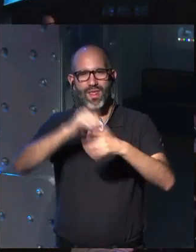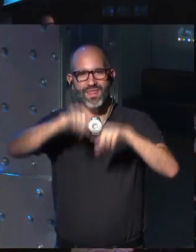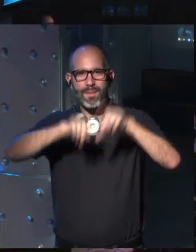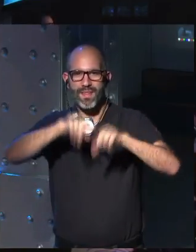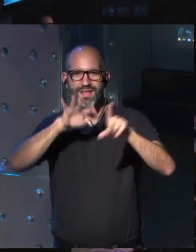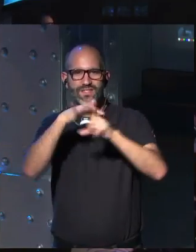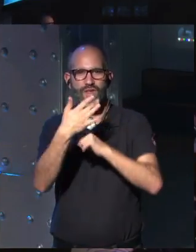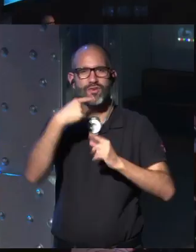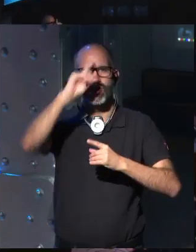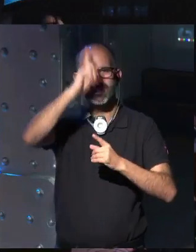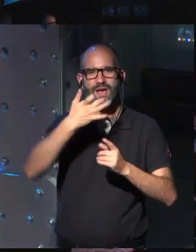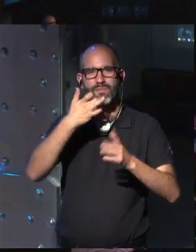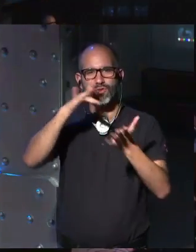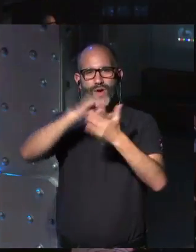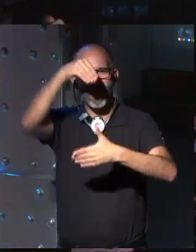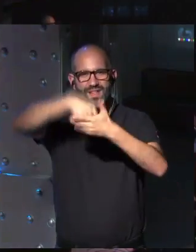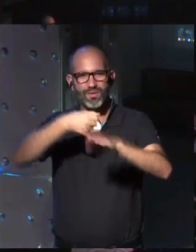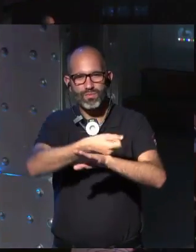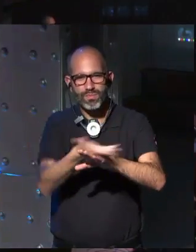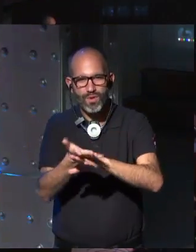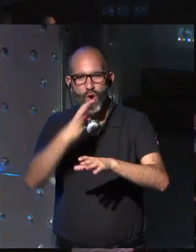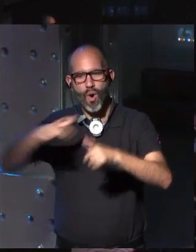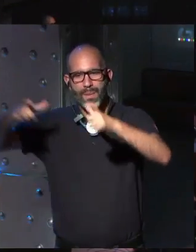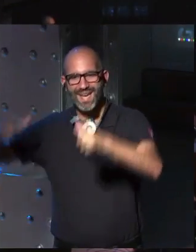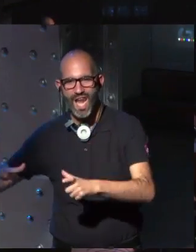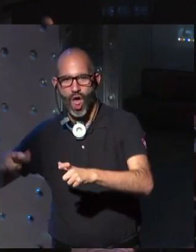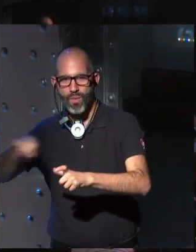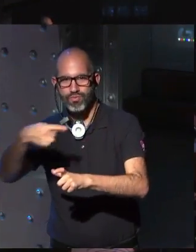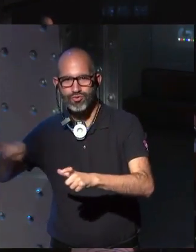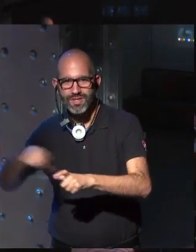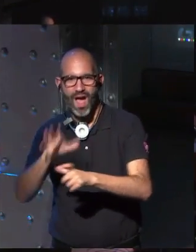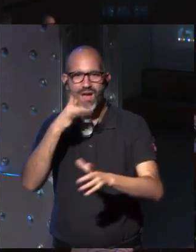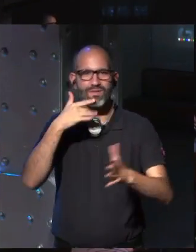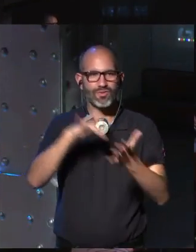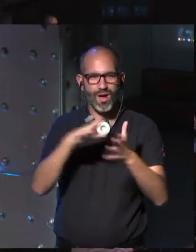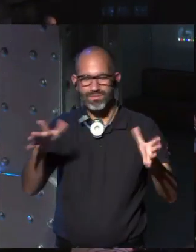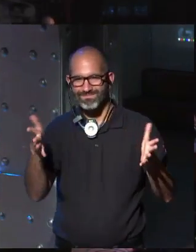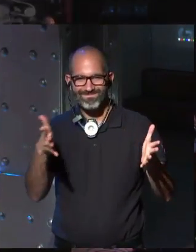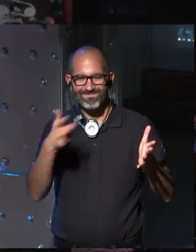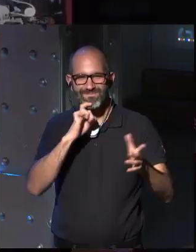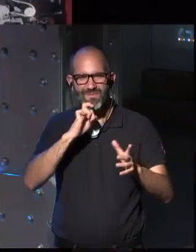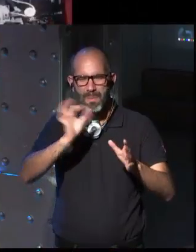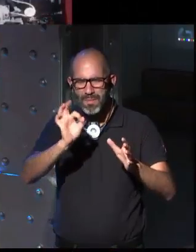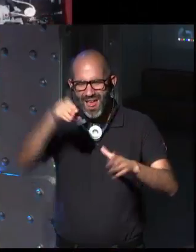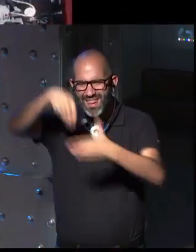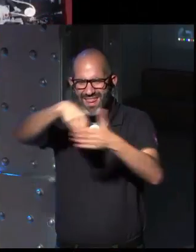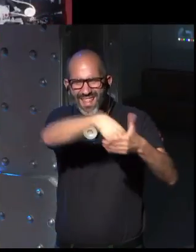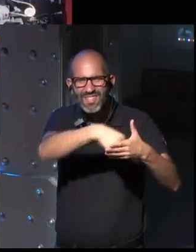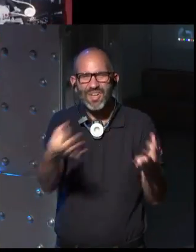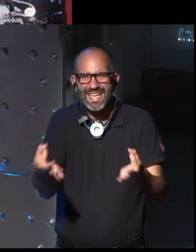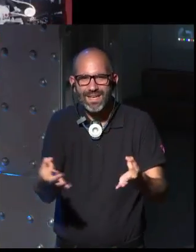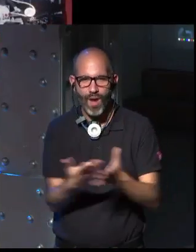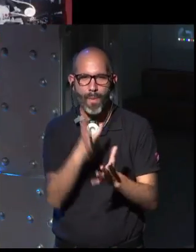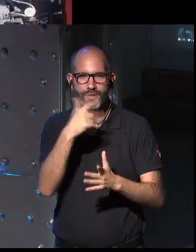This given a different position of hooligans about vinyls or CDs, whatever, and focus not so much on the medium but